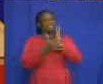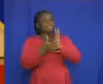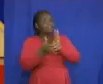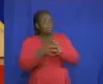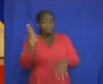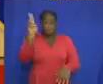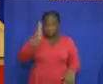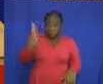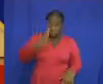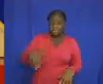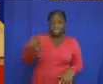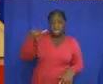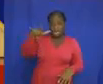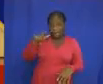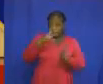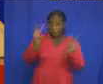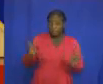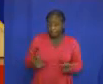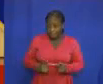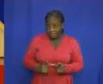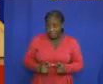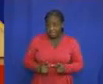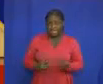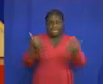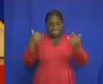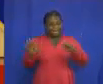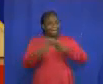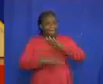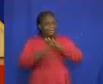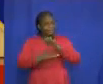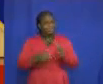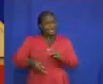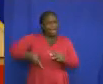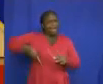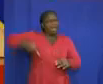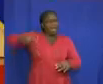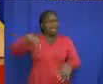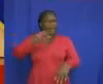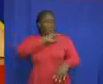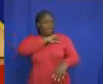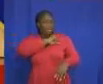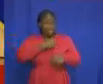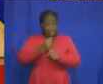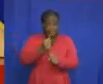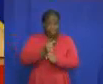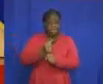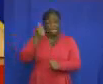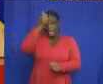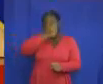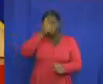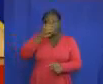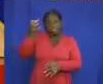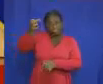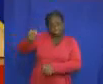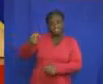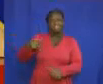at KIA is based on standards set by the Africa Trust Travel and